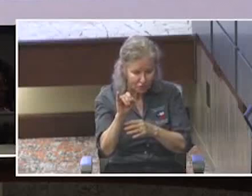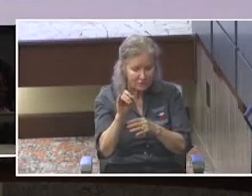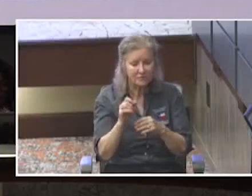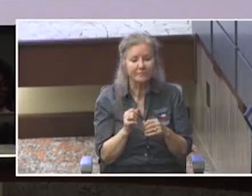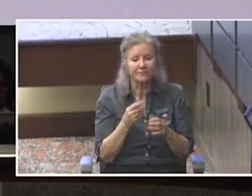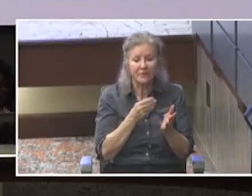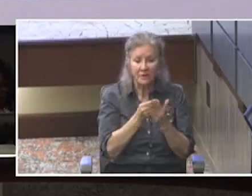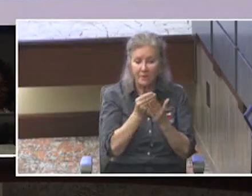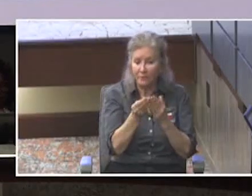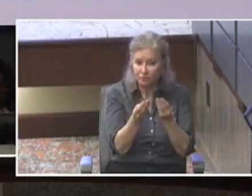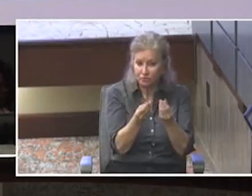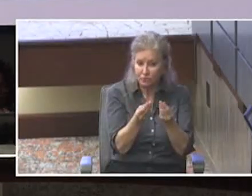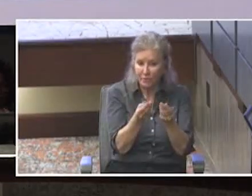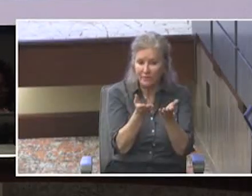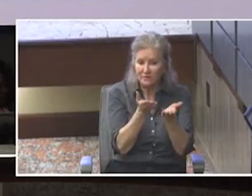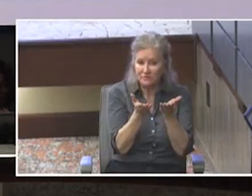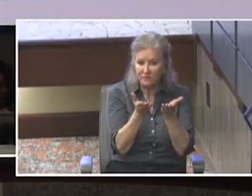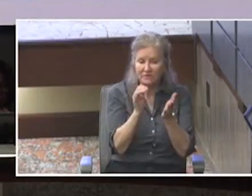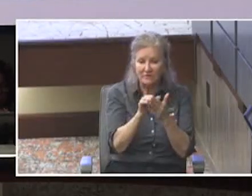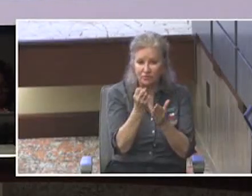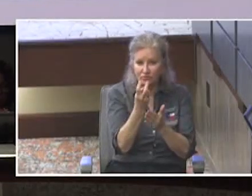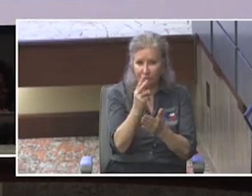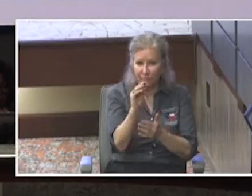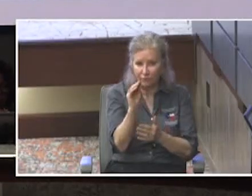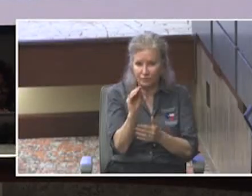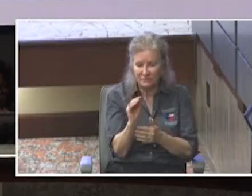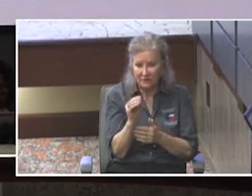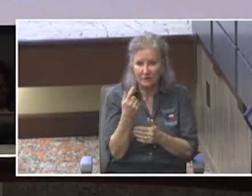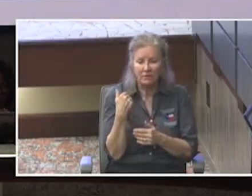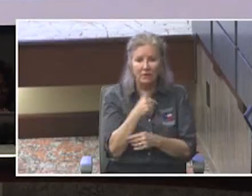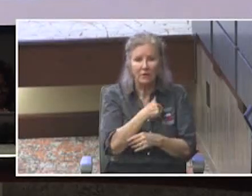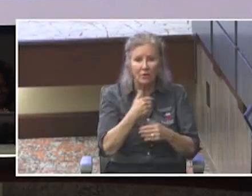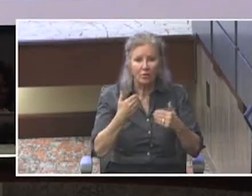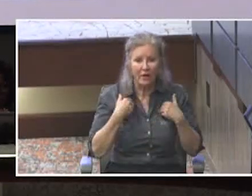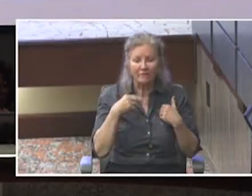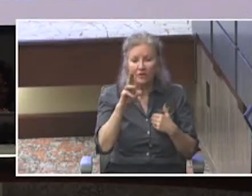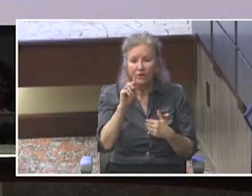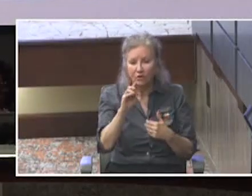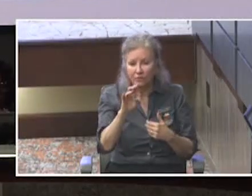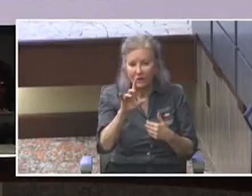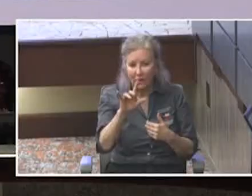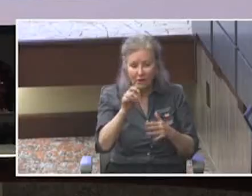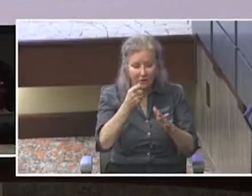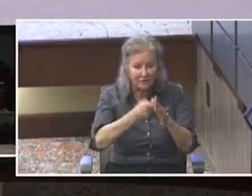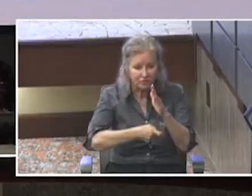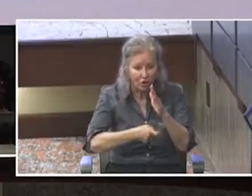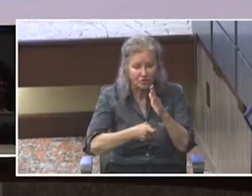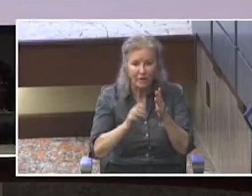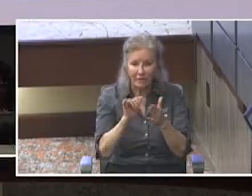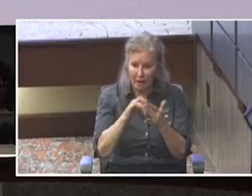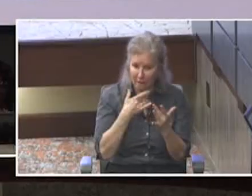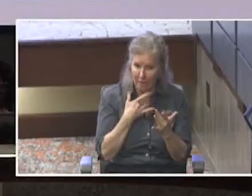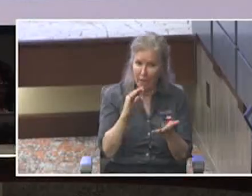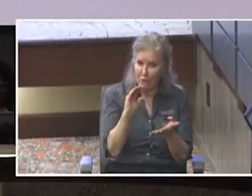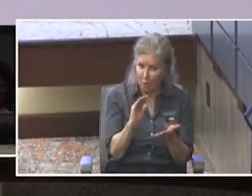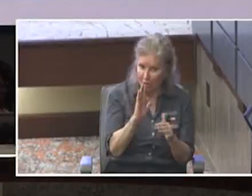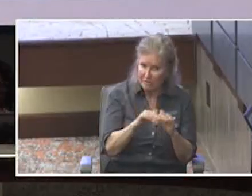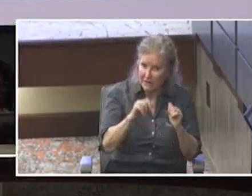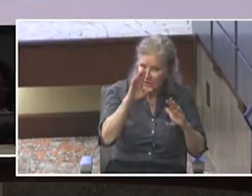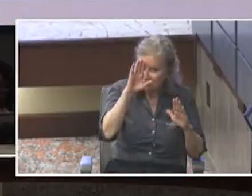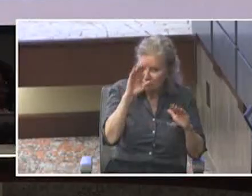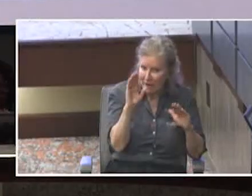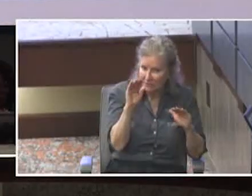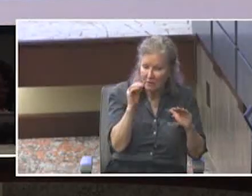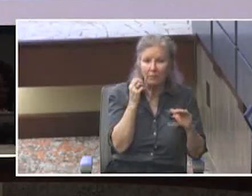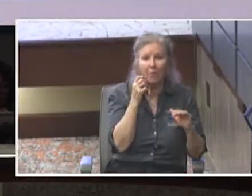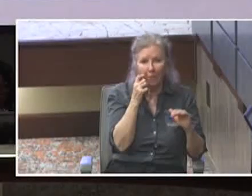purchase property services is at 12%. We've got utility charges are trending lower than expected, so we're going to